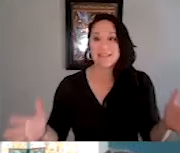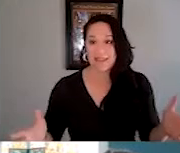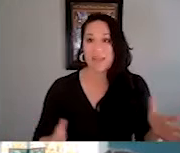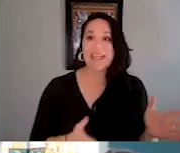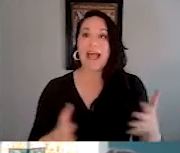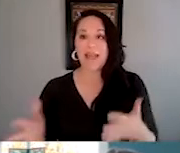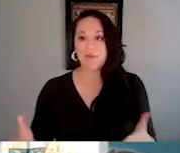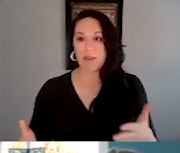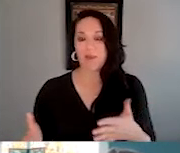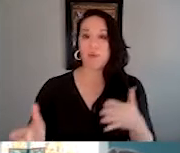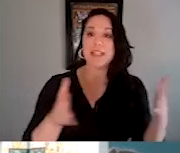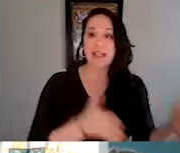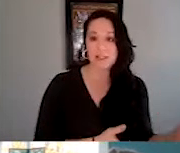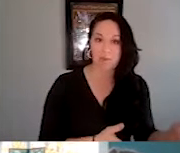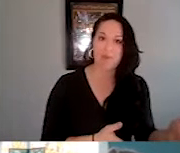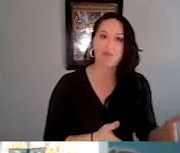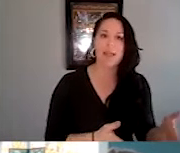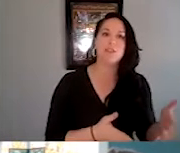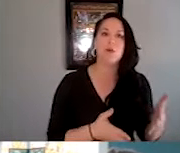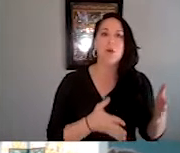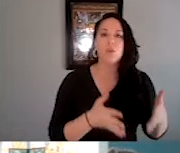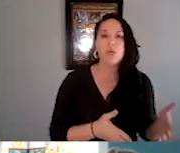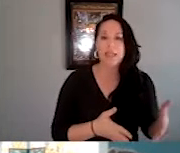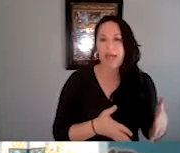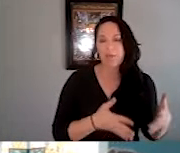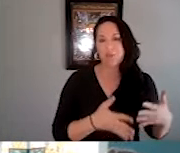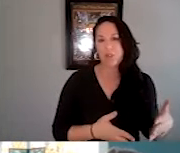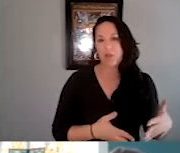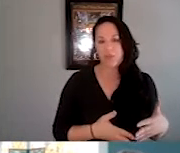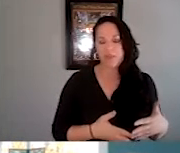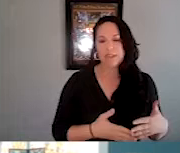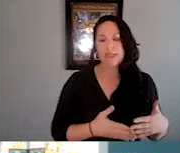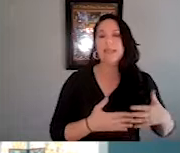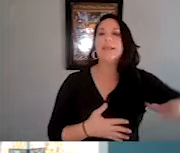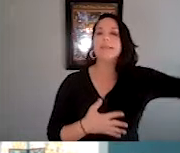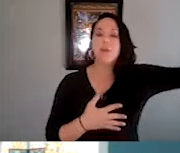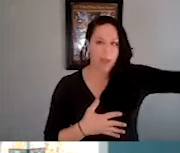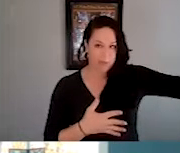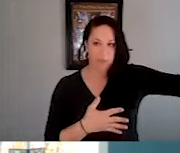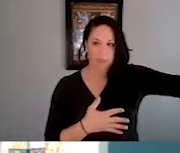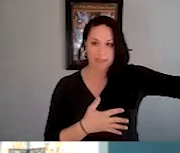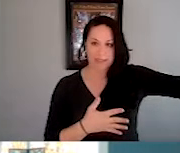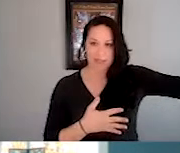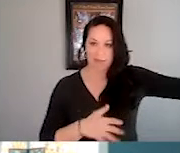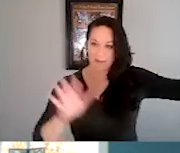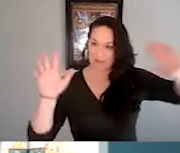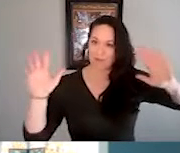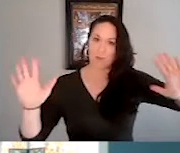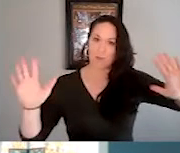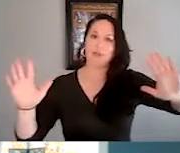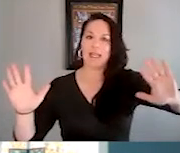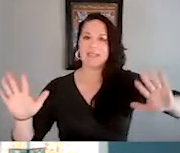that it doesn't, that we can get ahead of them if we're staying on top of it, right? So we're looking at prescription opioids. Yes, they were around before